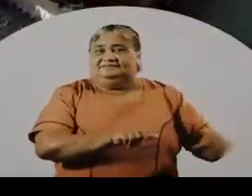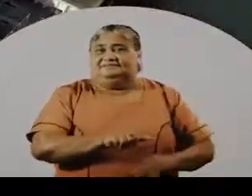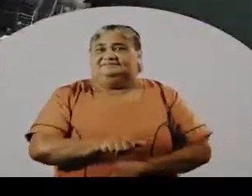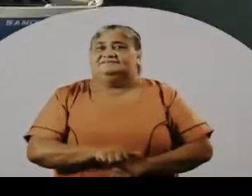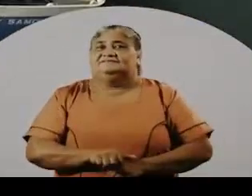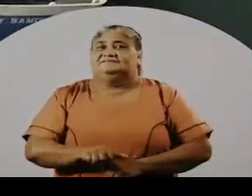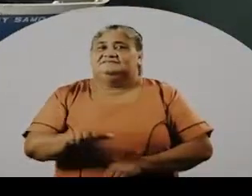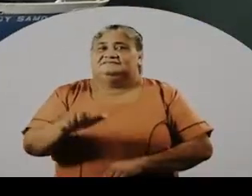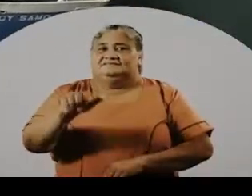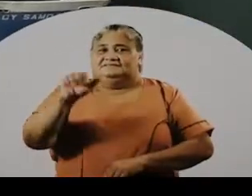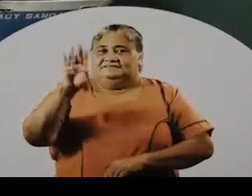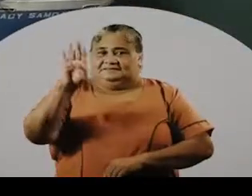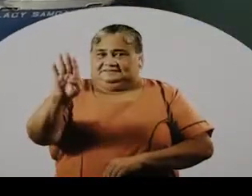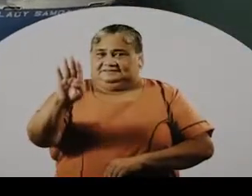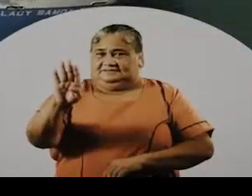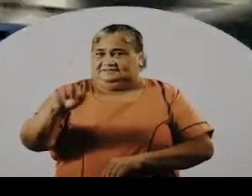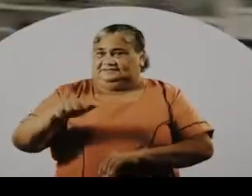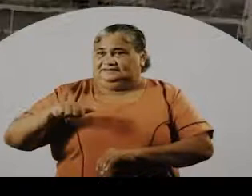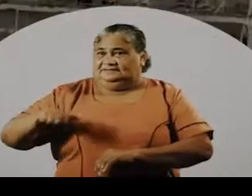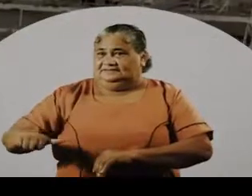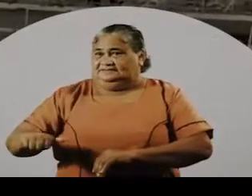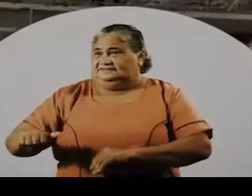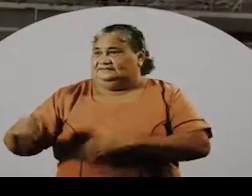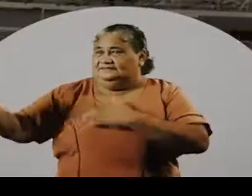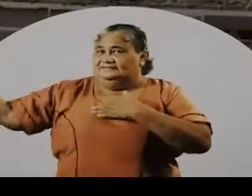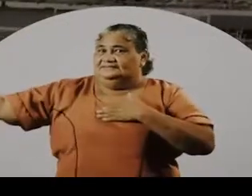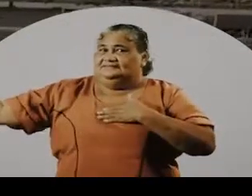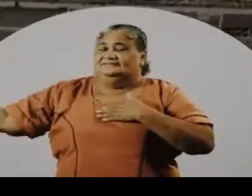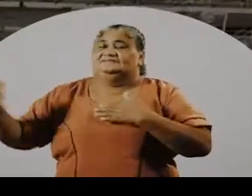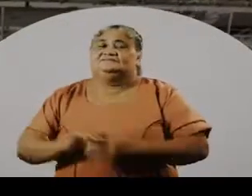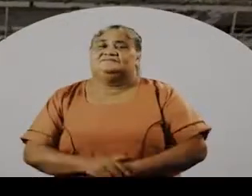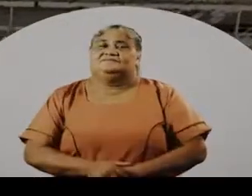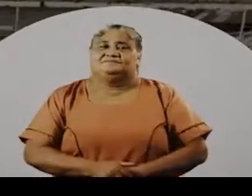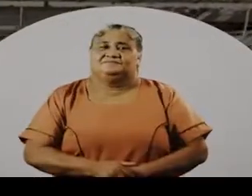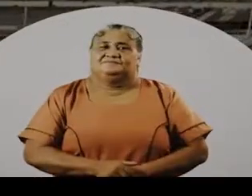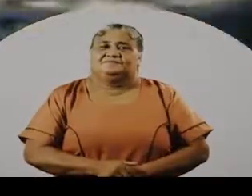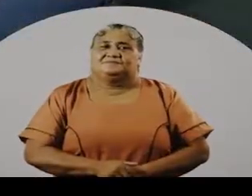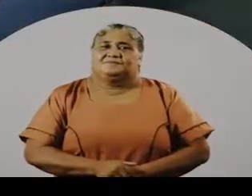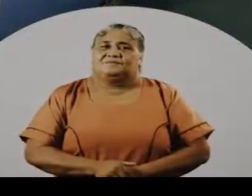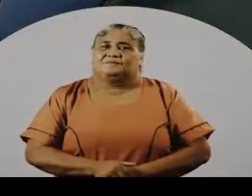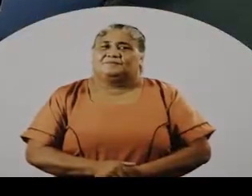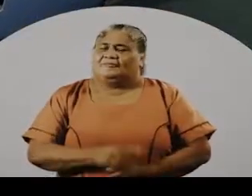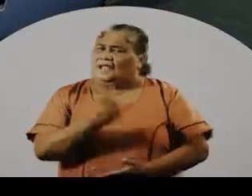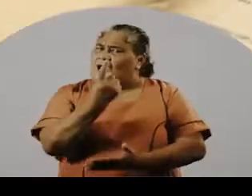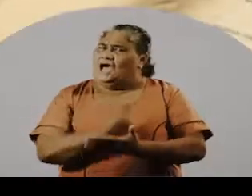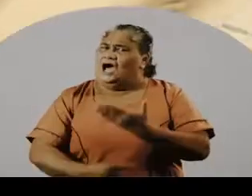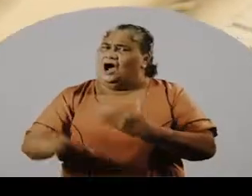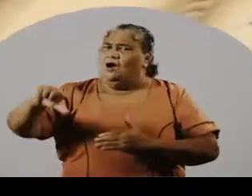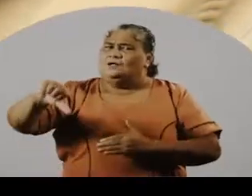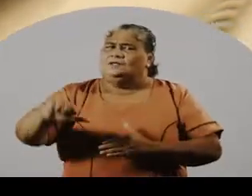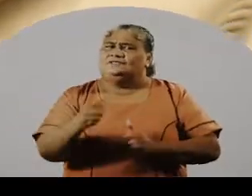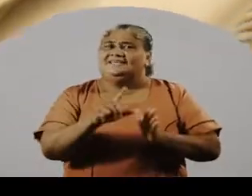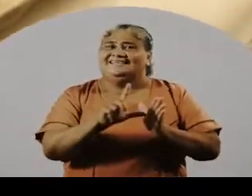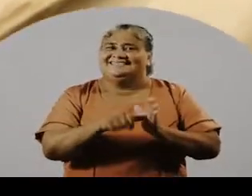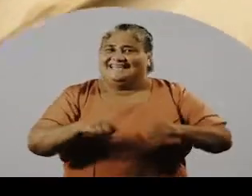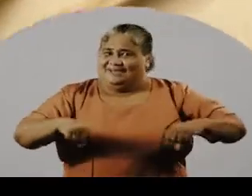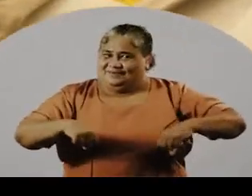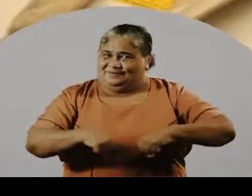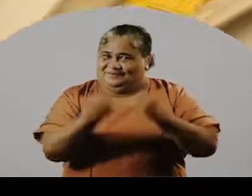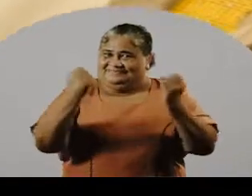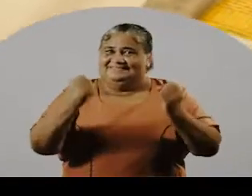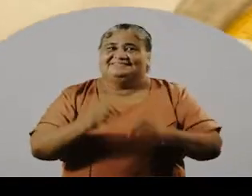and 4 on the starboard side or on your right. They will only be used in times of